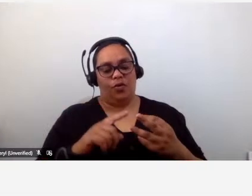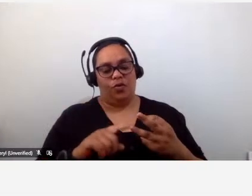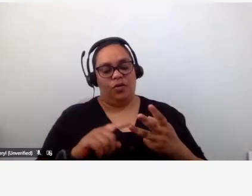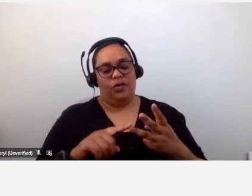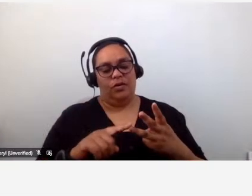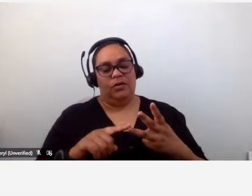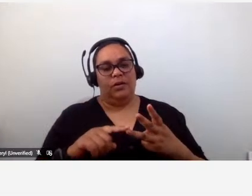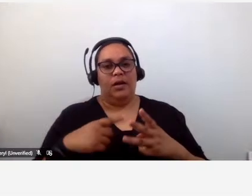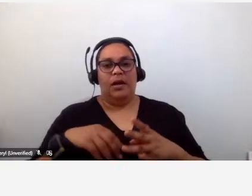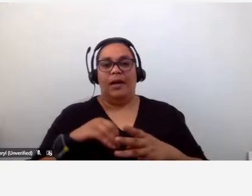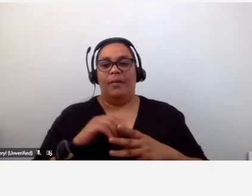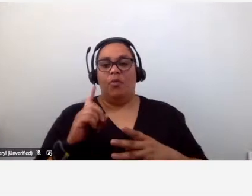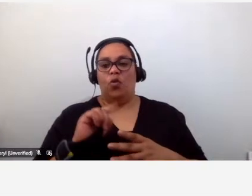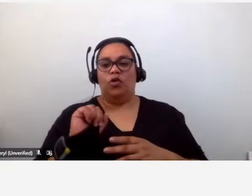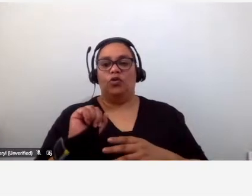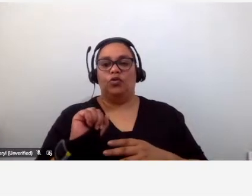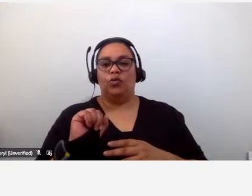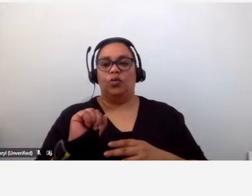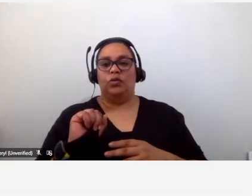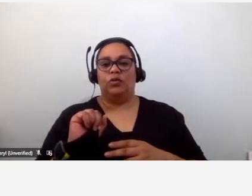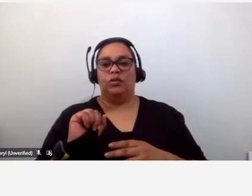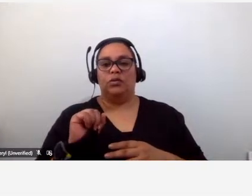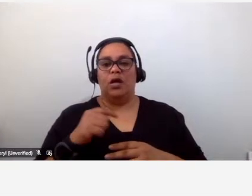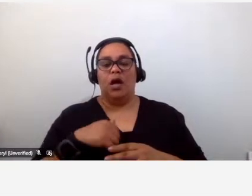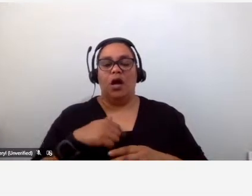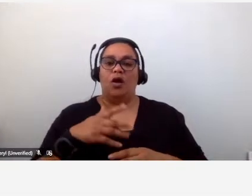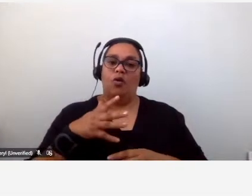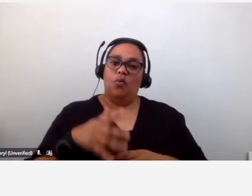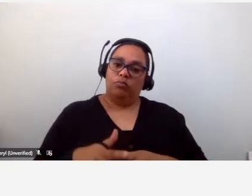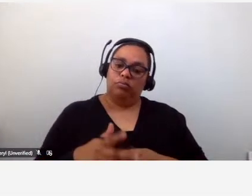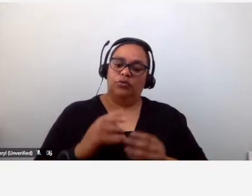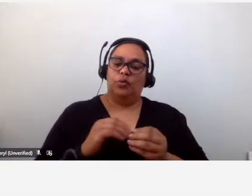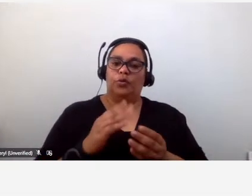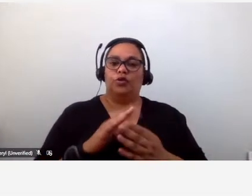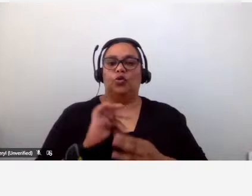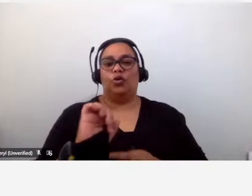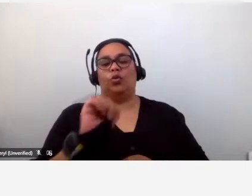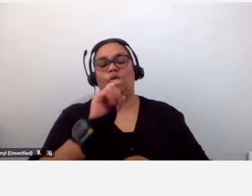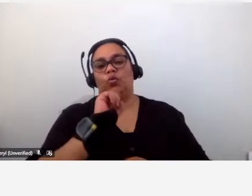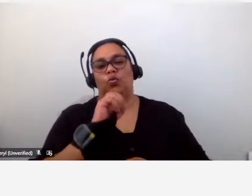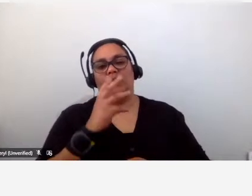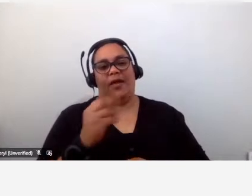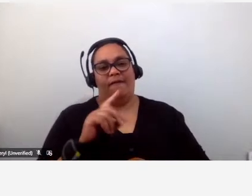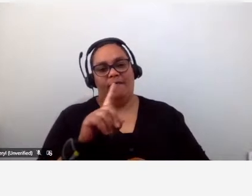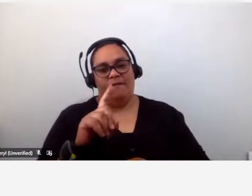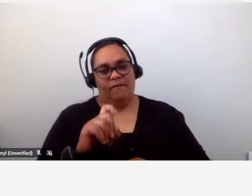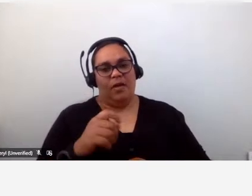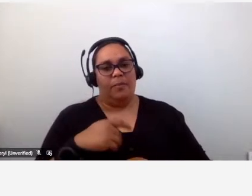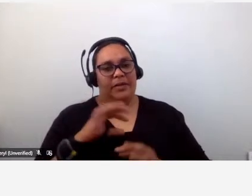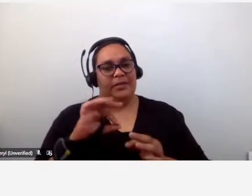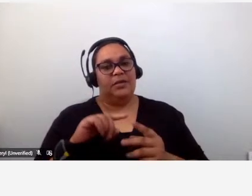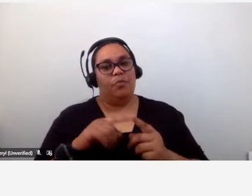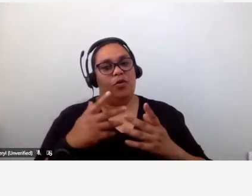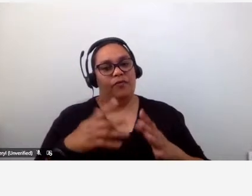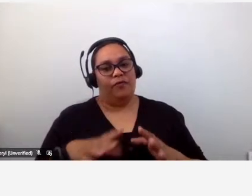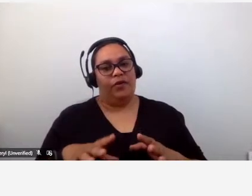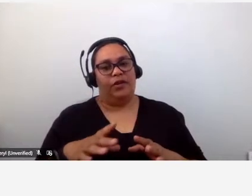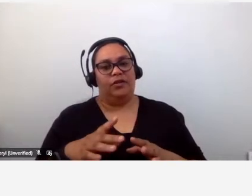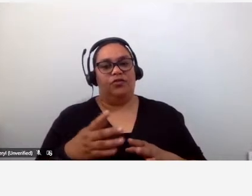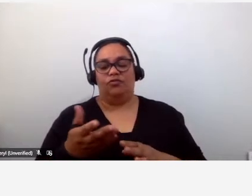around awareness to ensure that they are utilized. I made this point the other day to